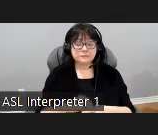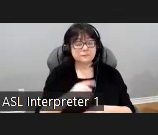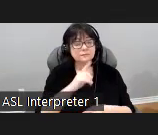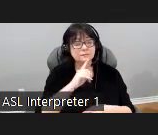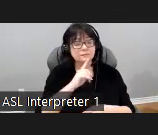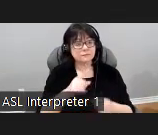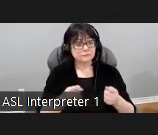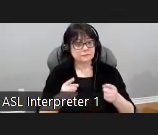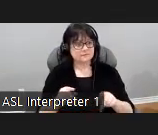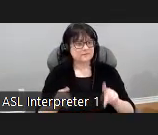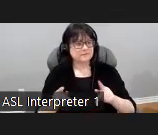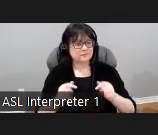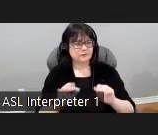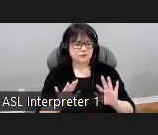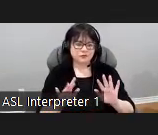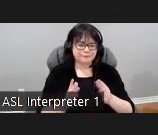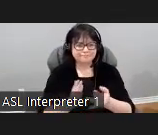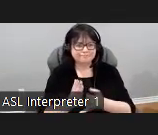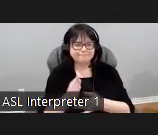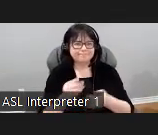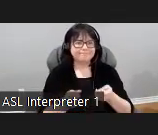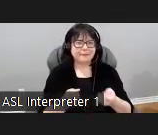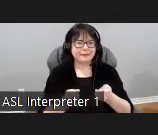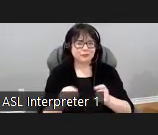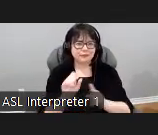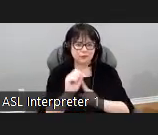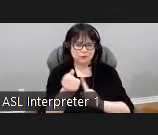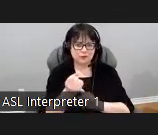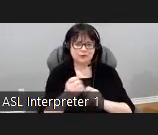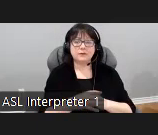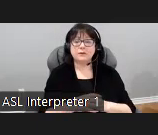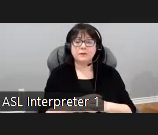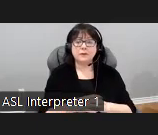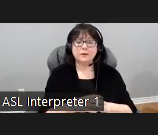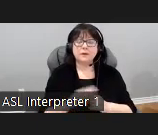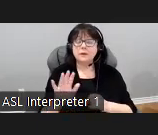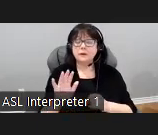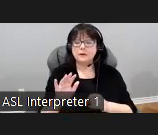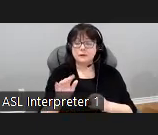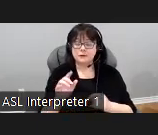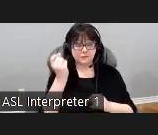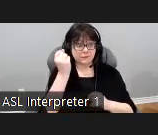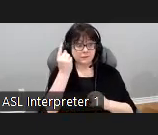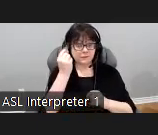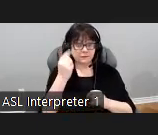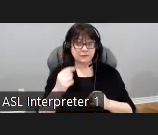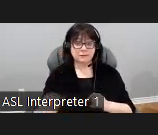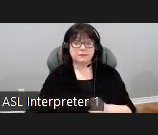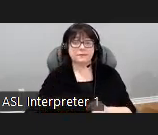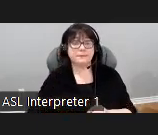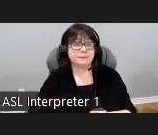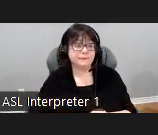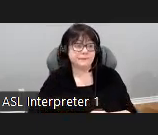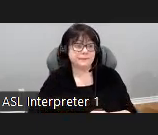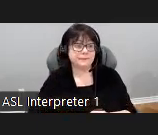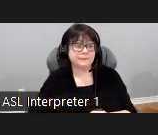the situations. I just want to take a minute to say it's also really important that we do have a larger